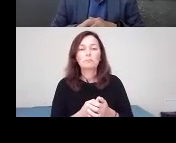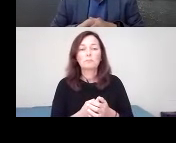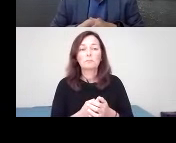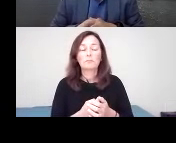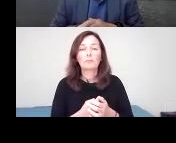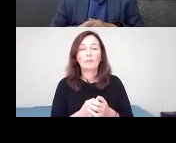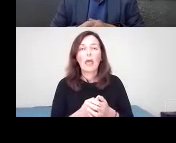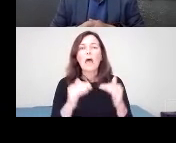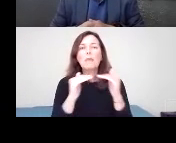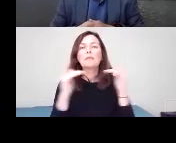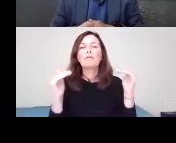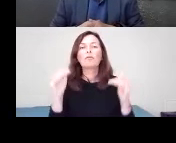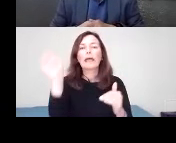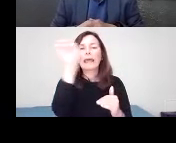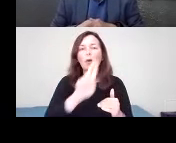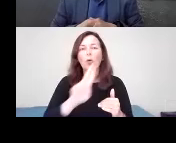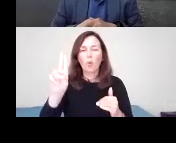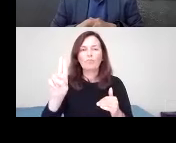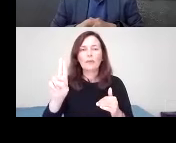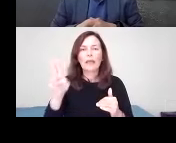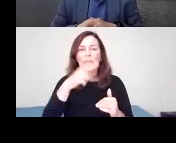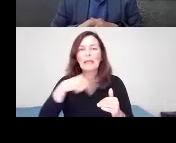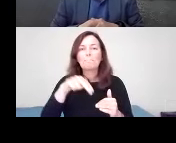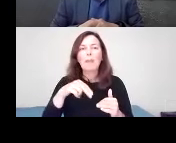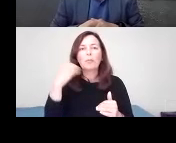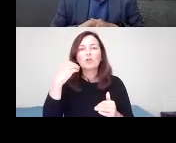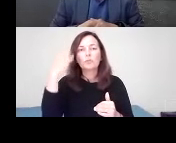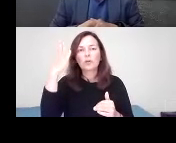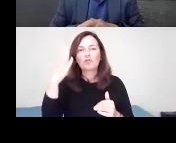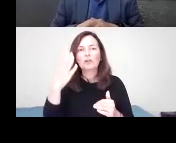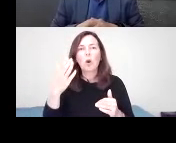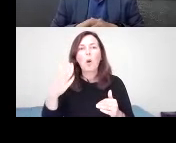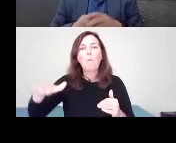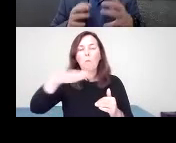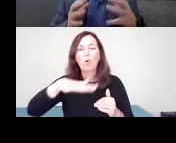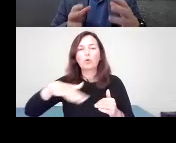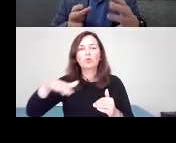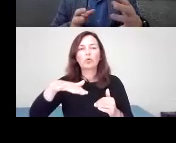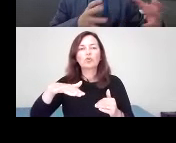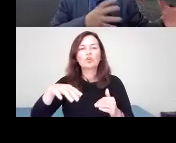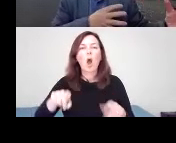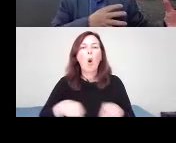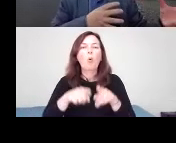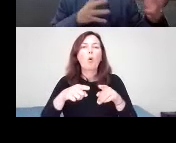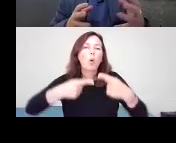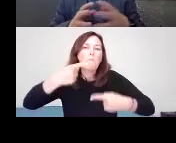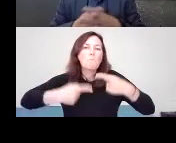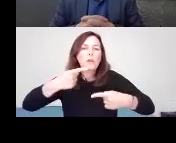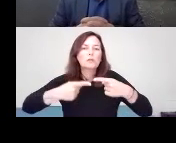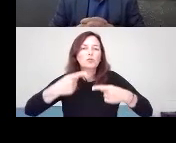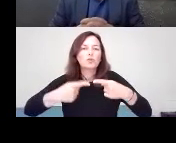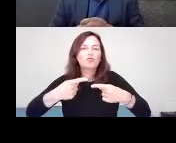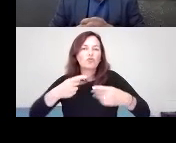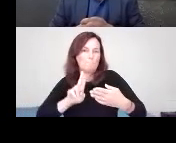a European education area as one of the political priority areas, and then we have really used about this